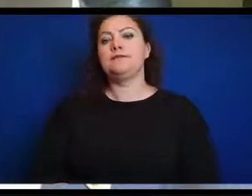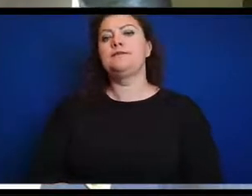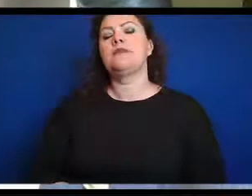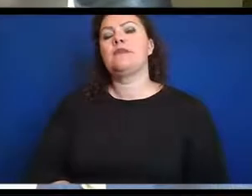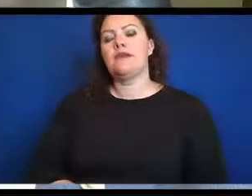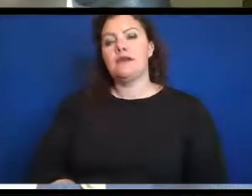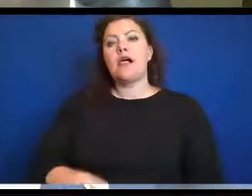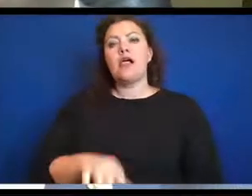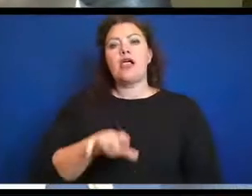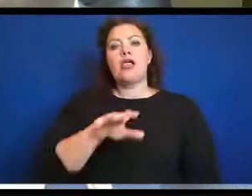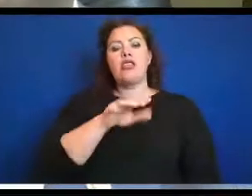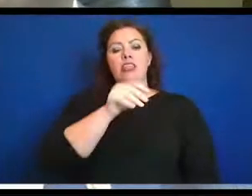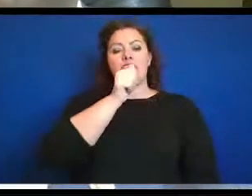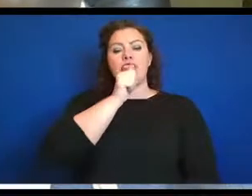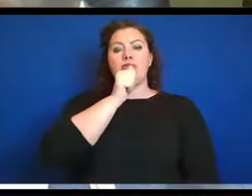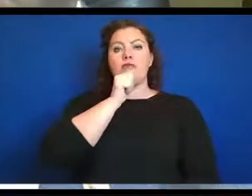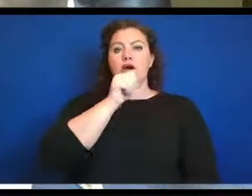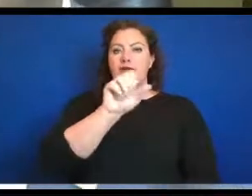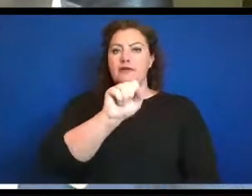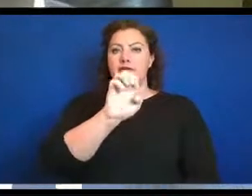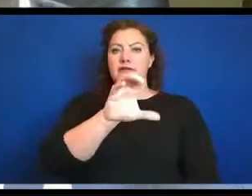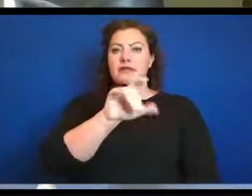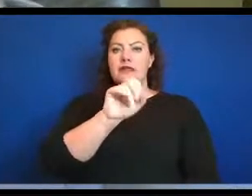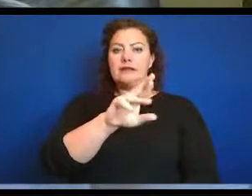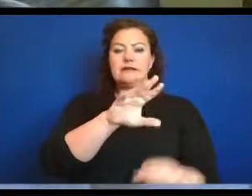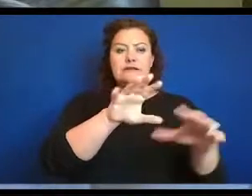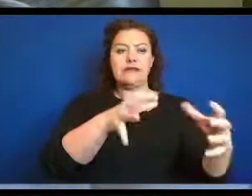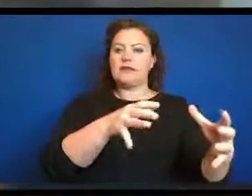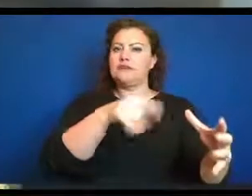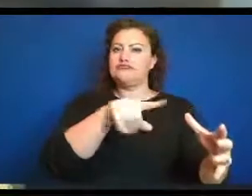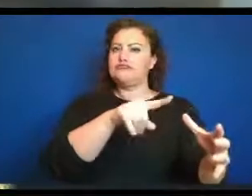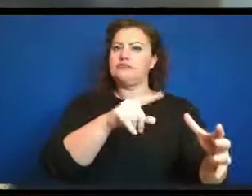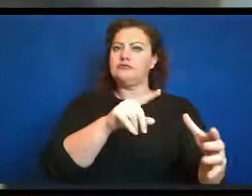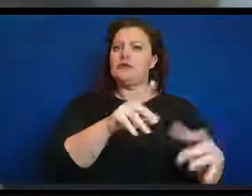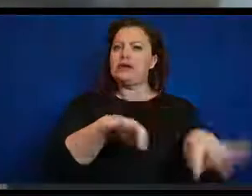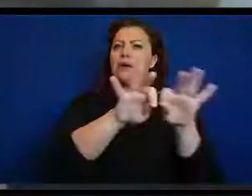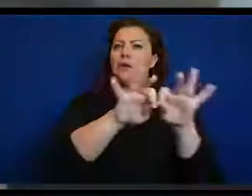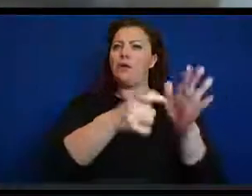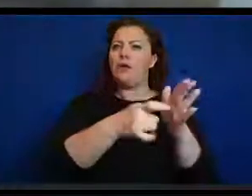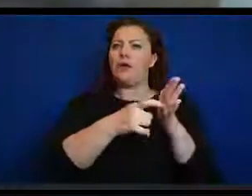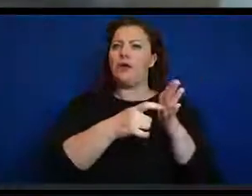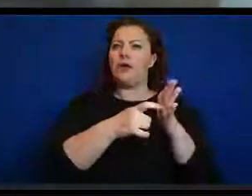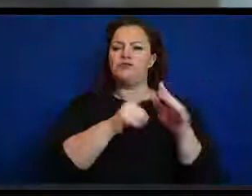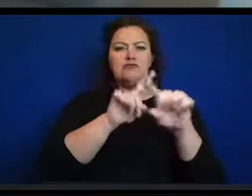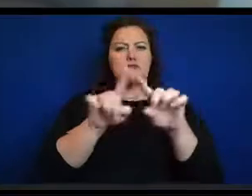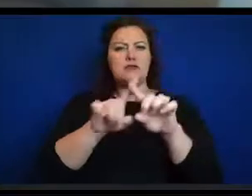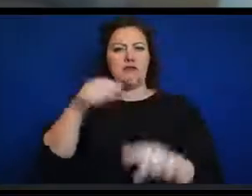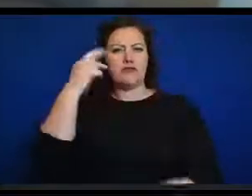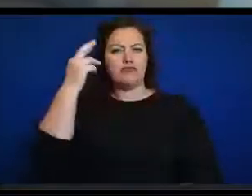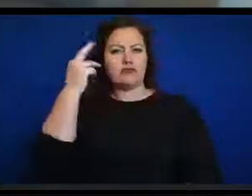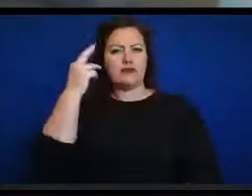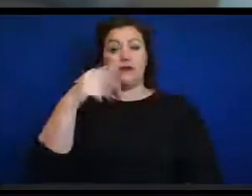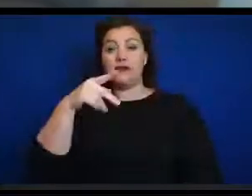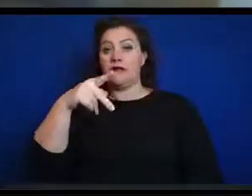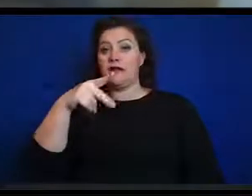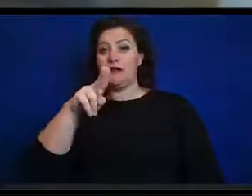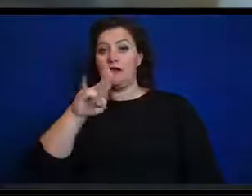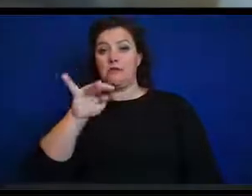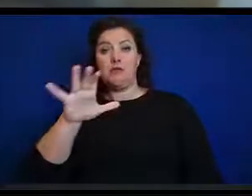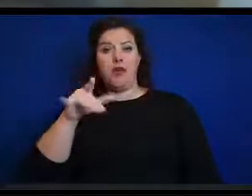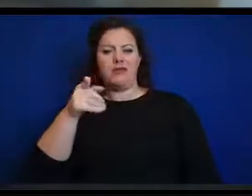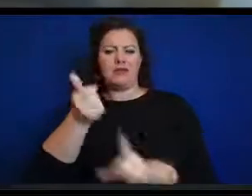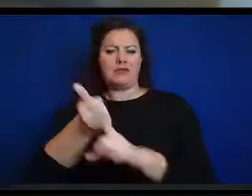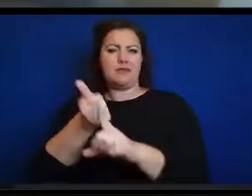The private sector is critical for a number of different reasons. The public sector does not have the financial